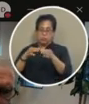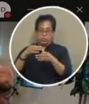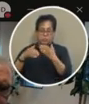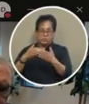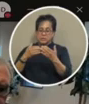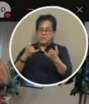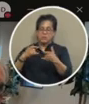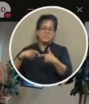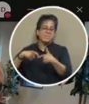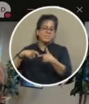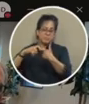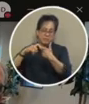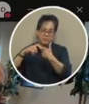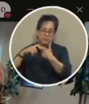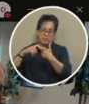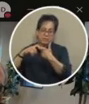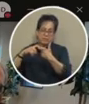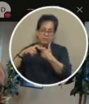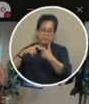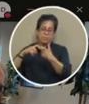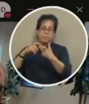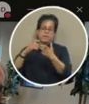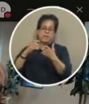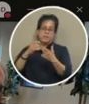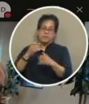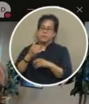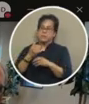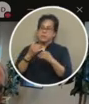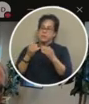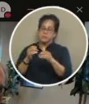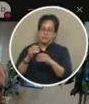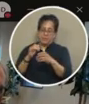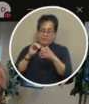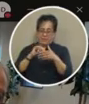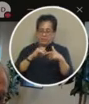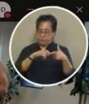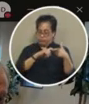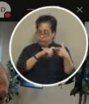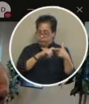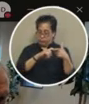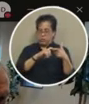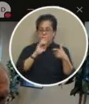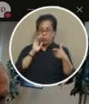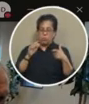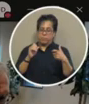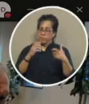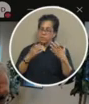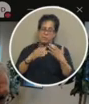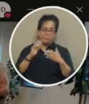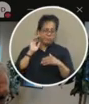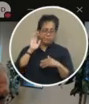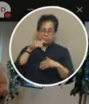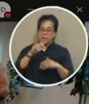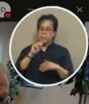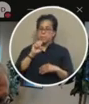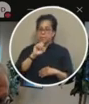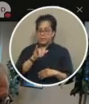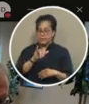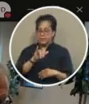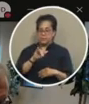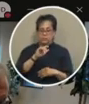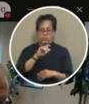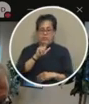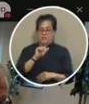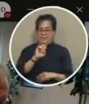now suspended. They will not be permitted to take place until after some point in May. So